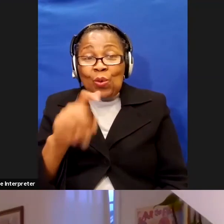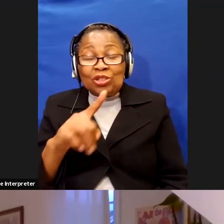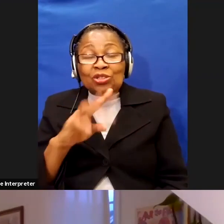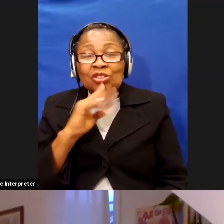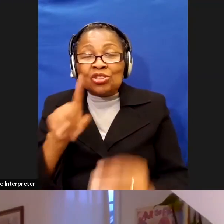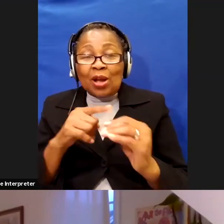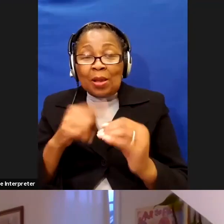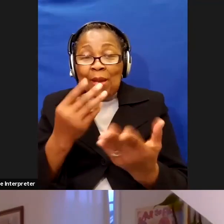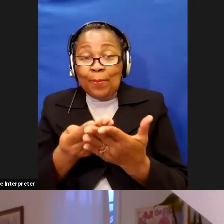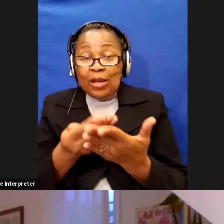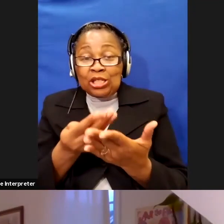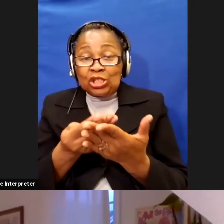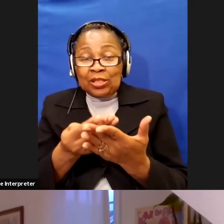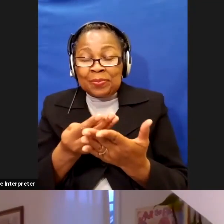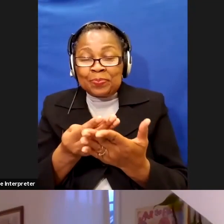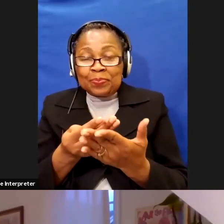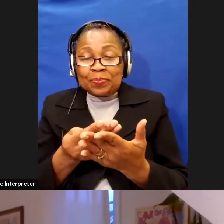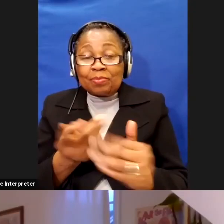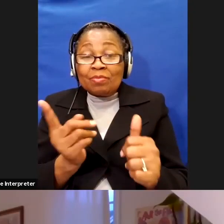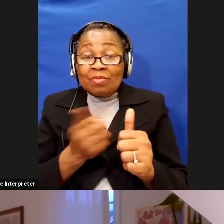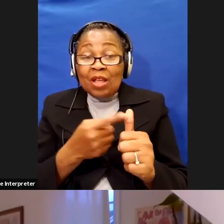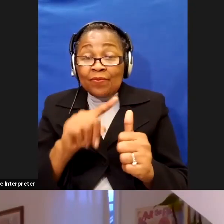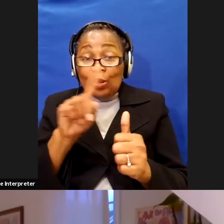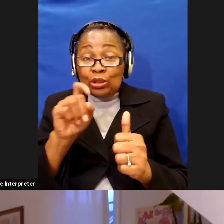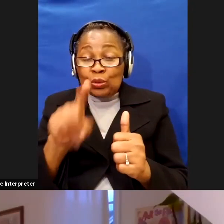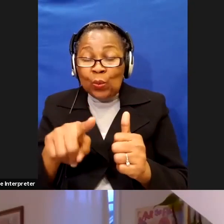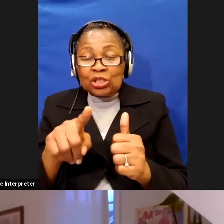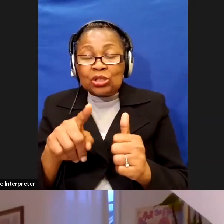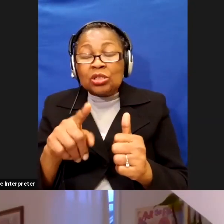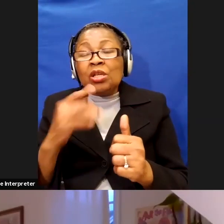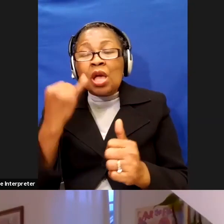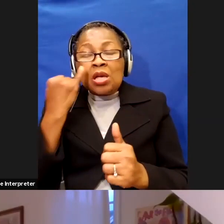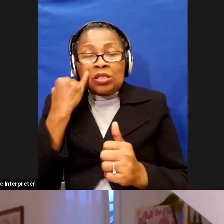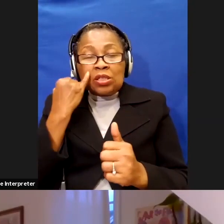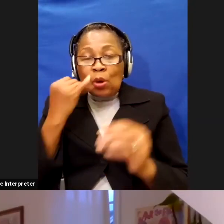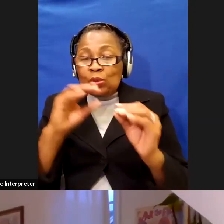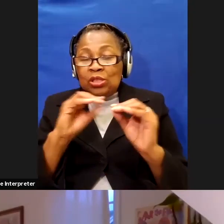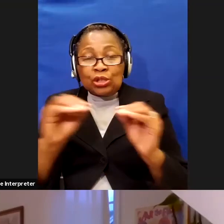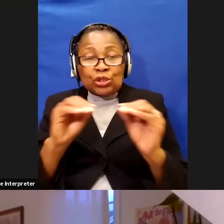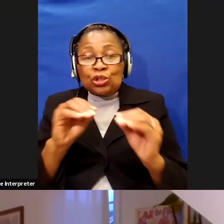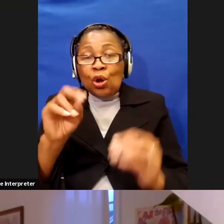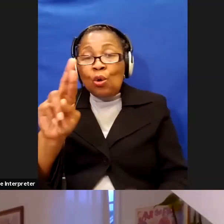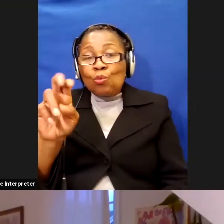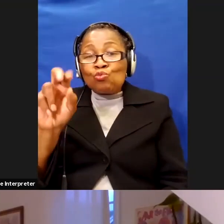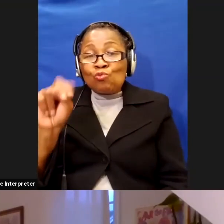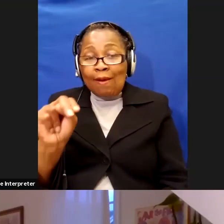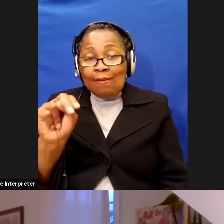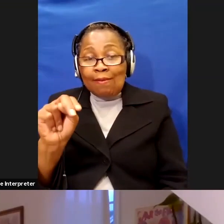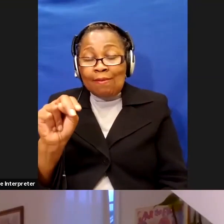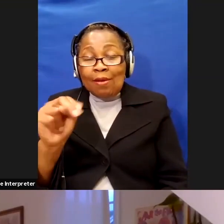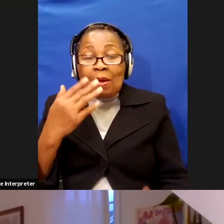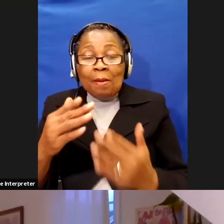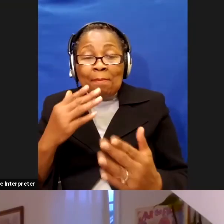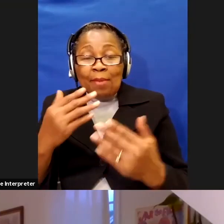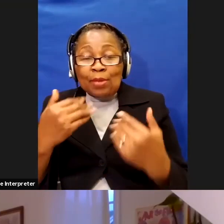budget. So the first question is talking about, what if there isn't a run? If you have just a bunch of